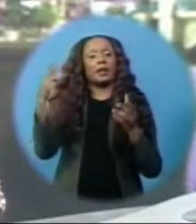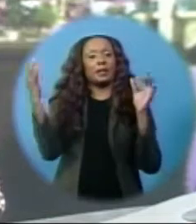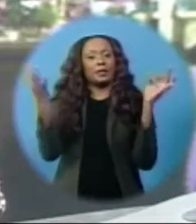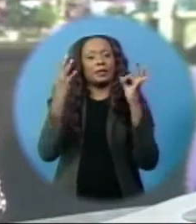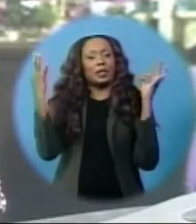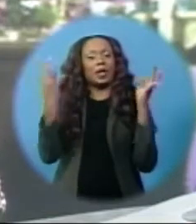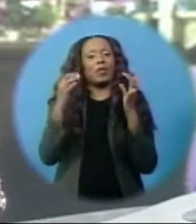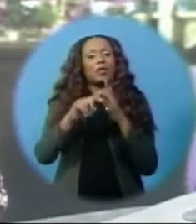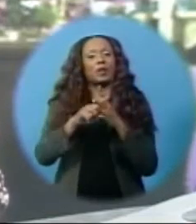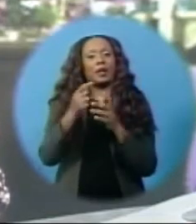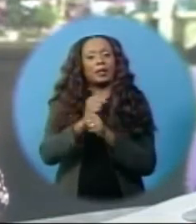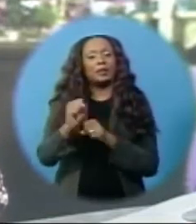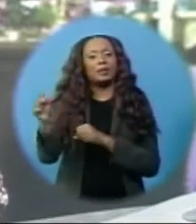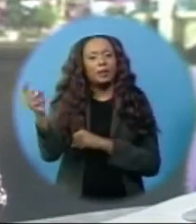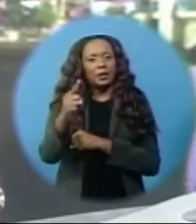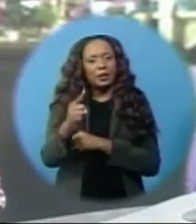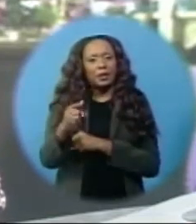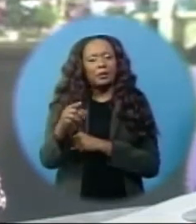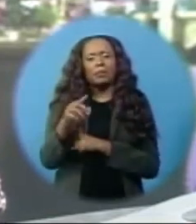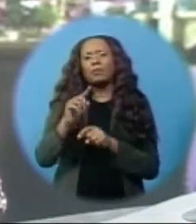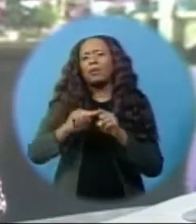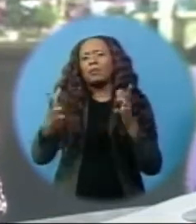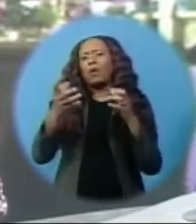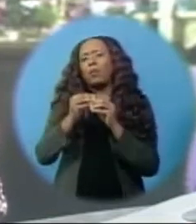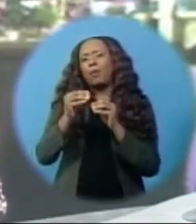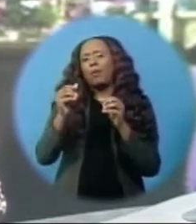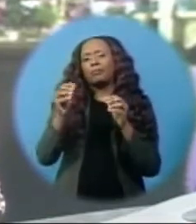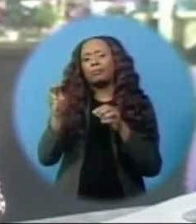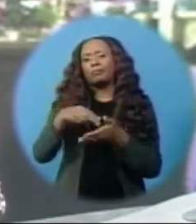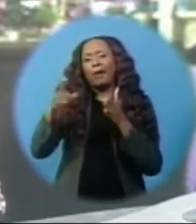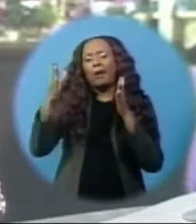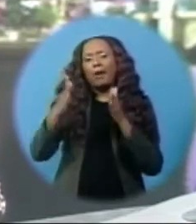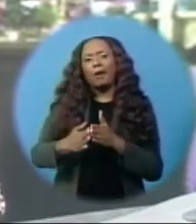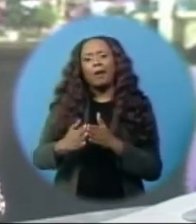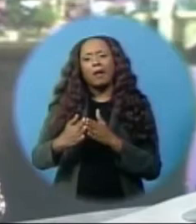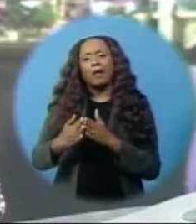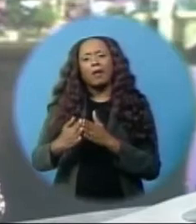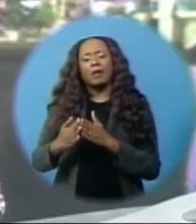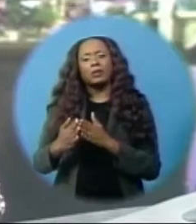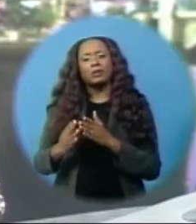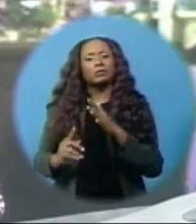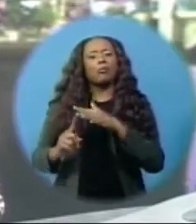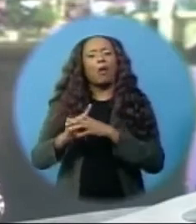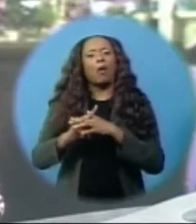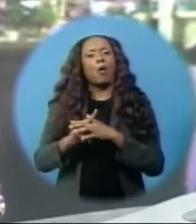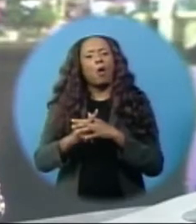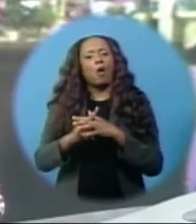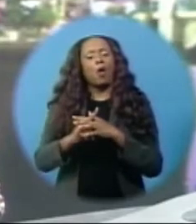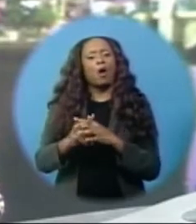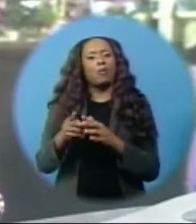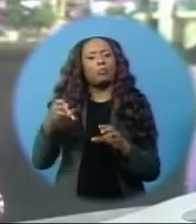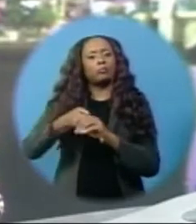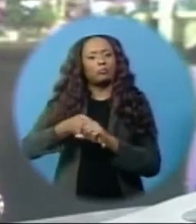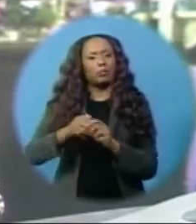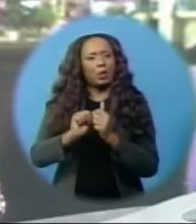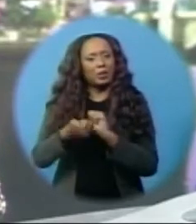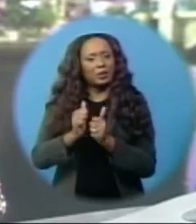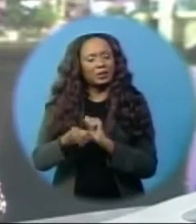dancers to come forward. The event's National Artistic Director, John Hunt, is hoping to have several genres included in the